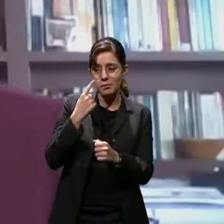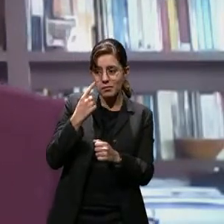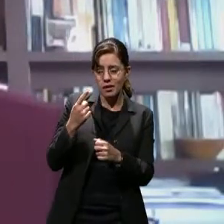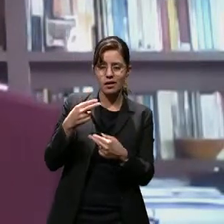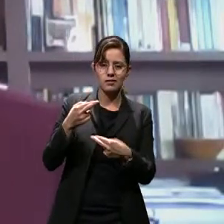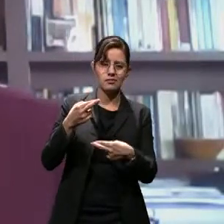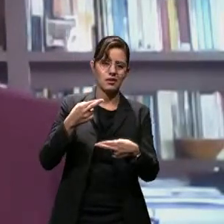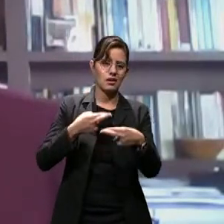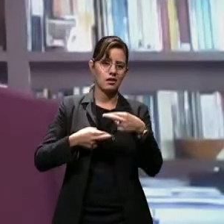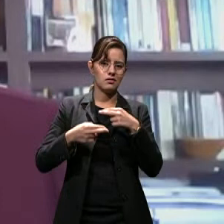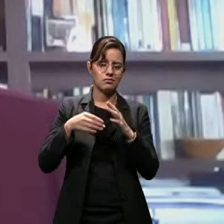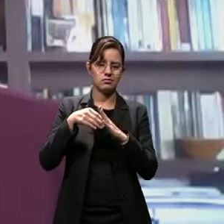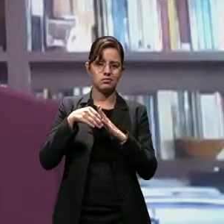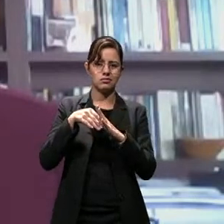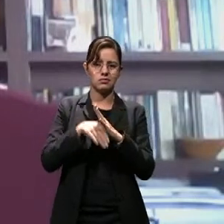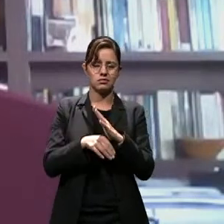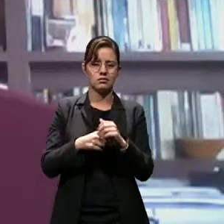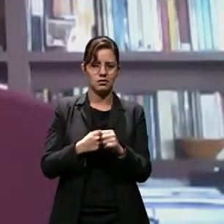formal